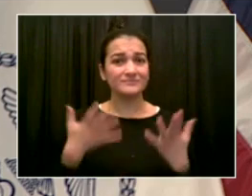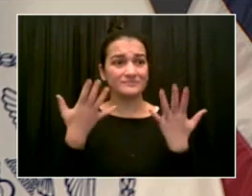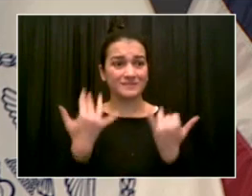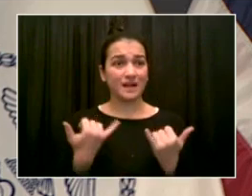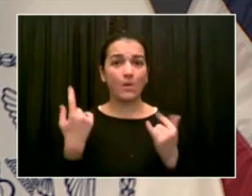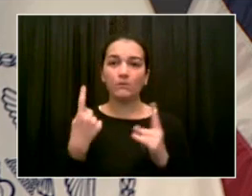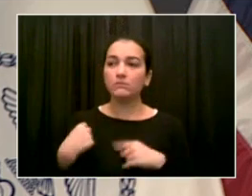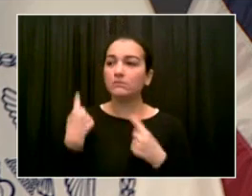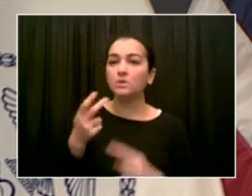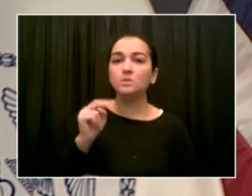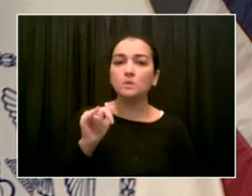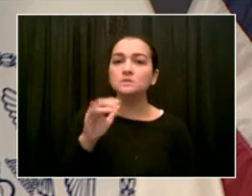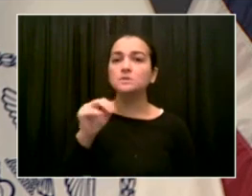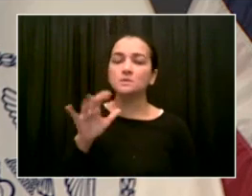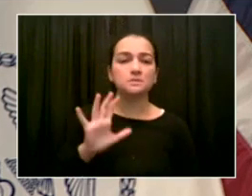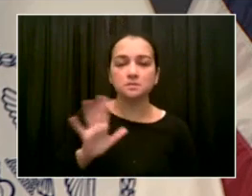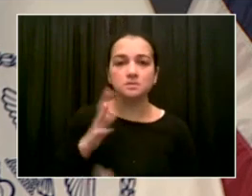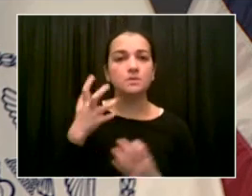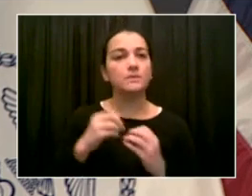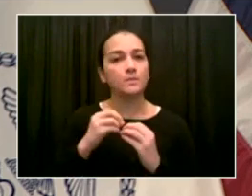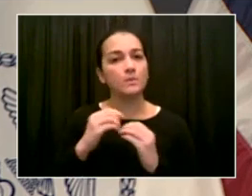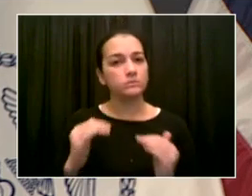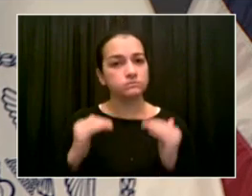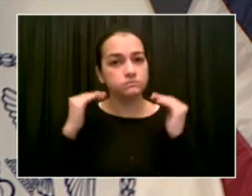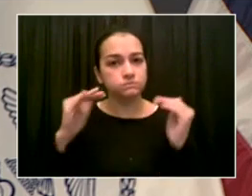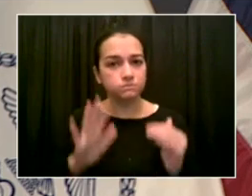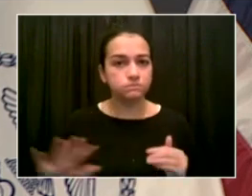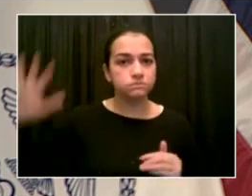City, our First Lady, Shirley McCray.